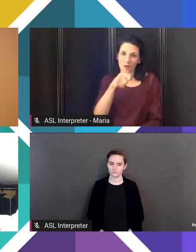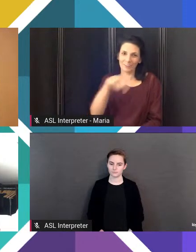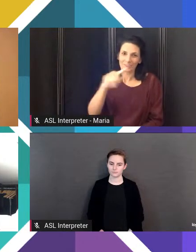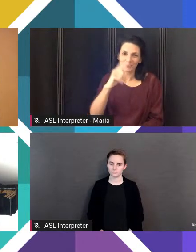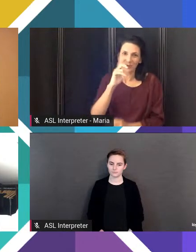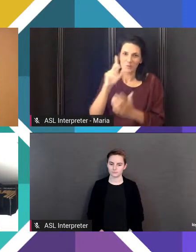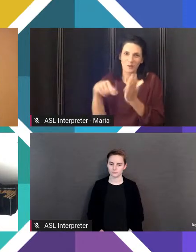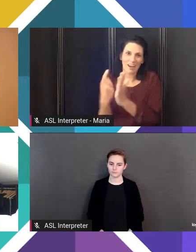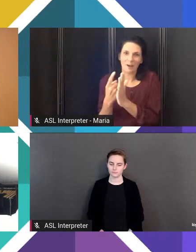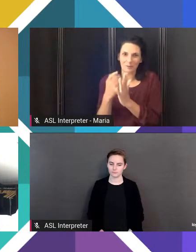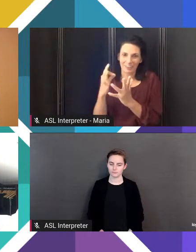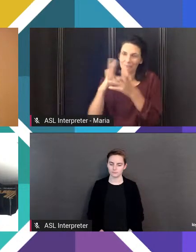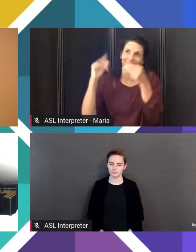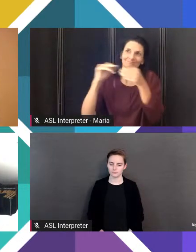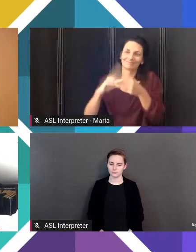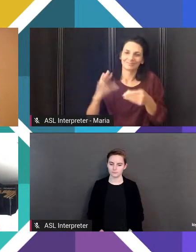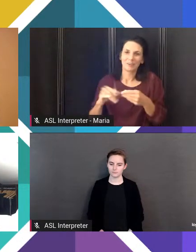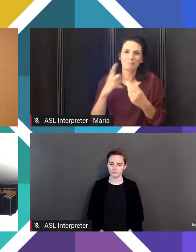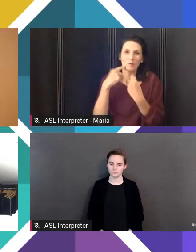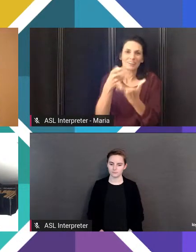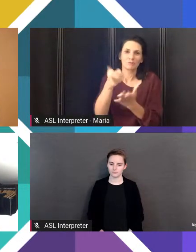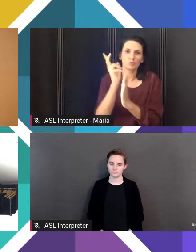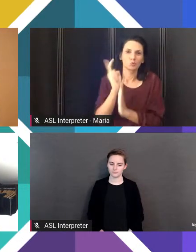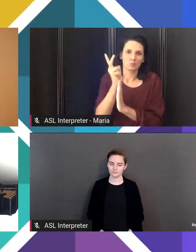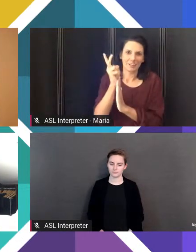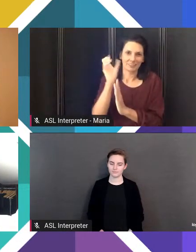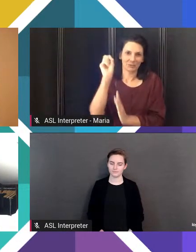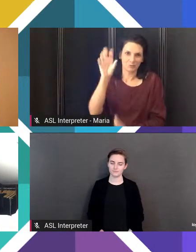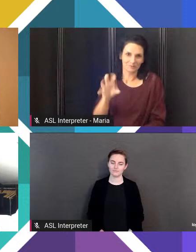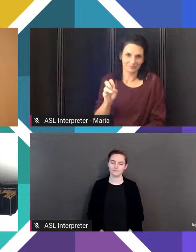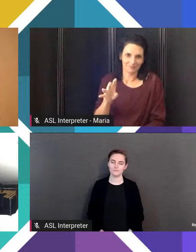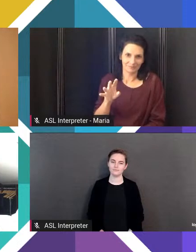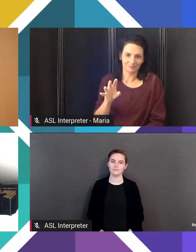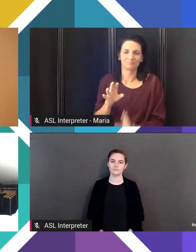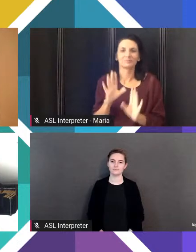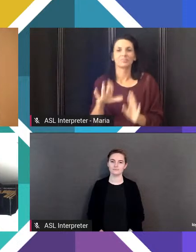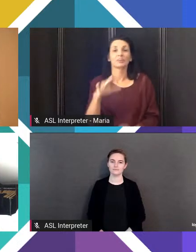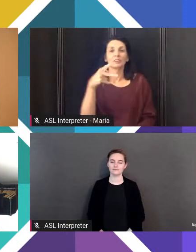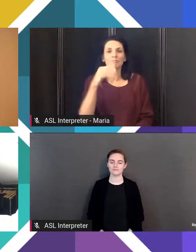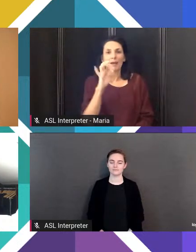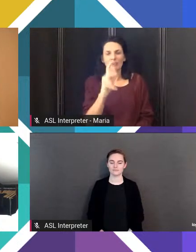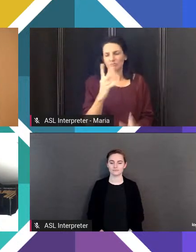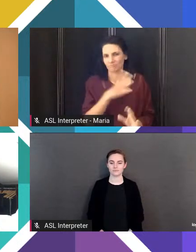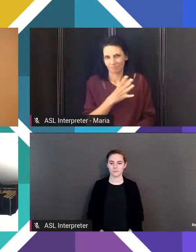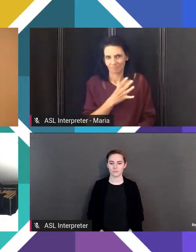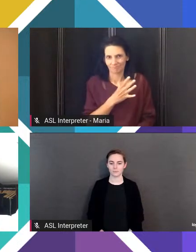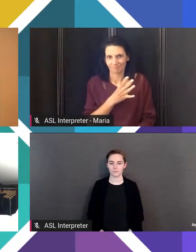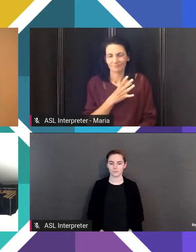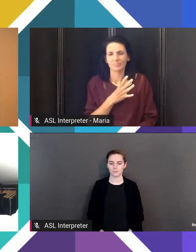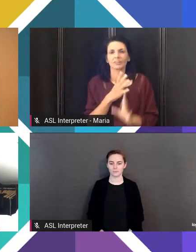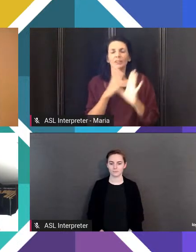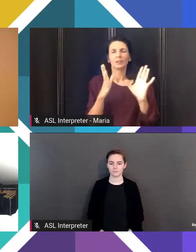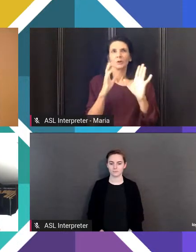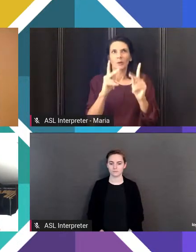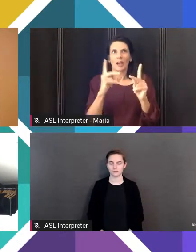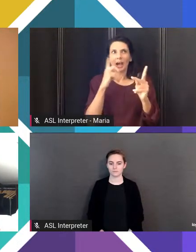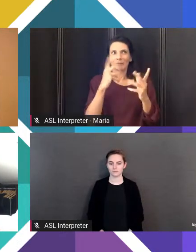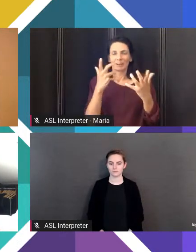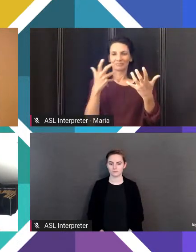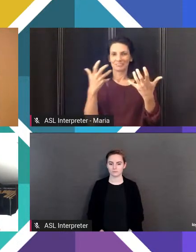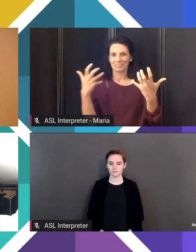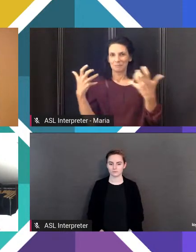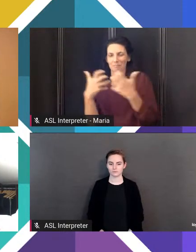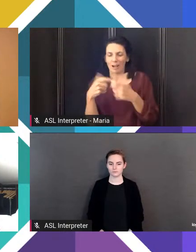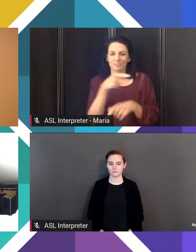everyone about 2 minutes. So if you, I'm gonna combine the idea of giving equity to back